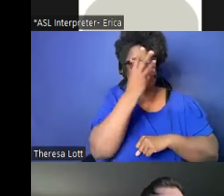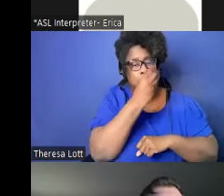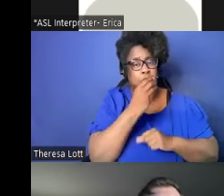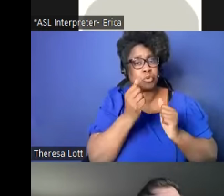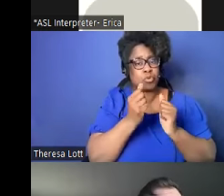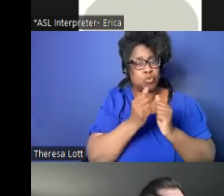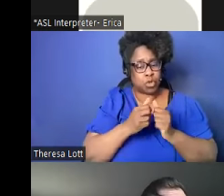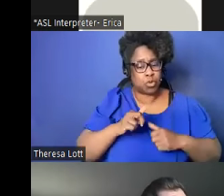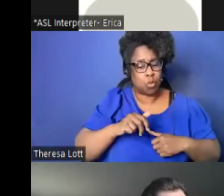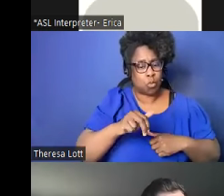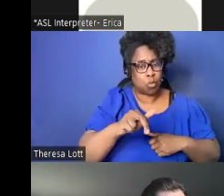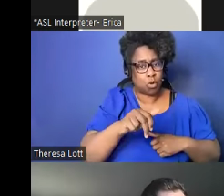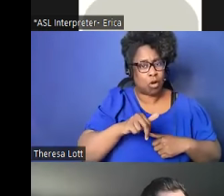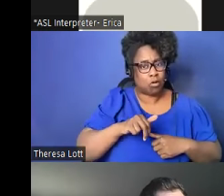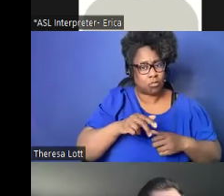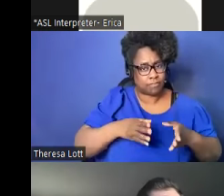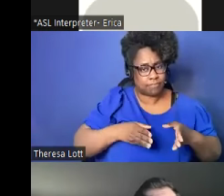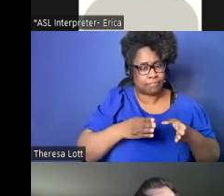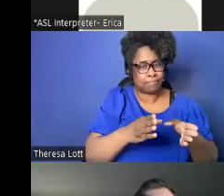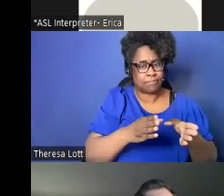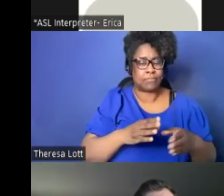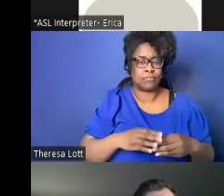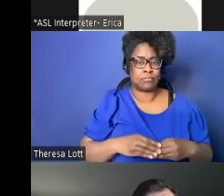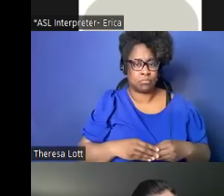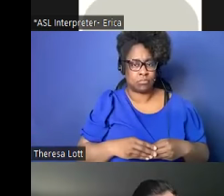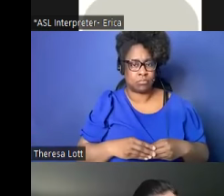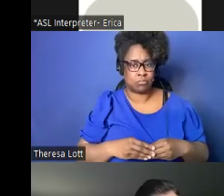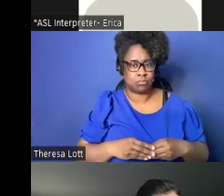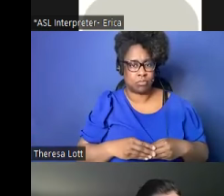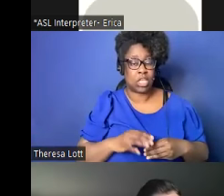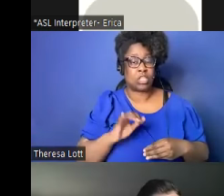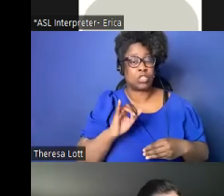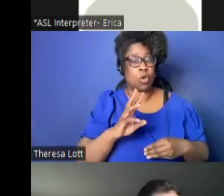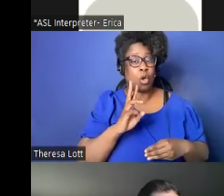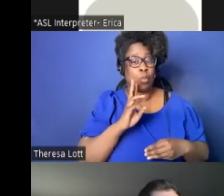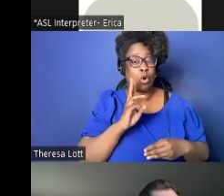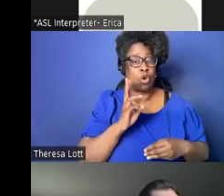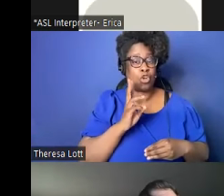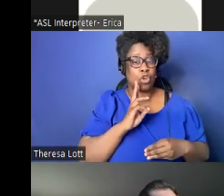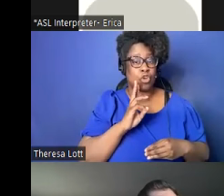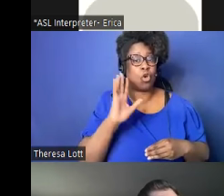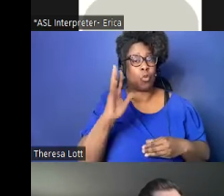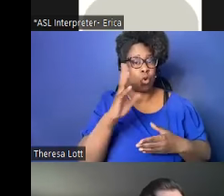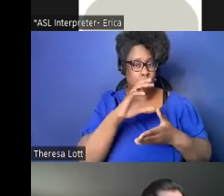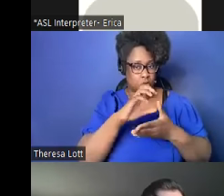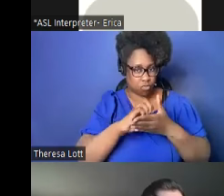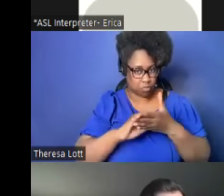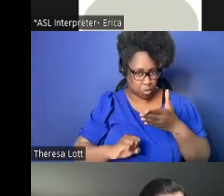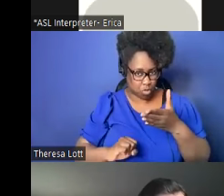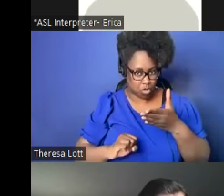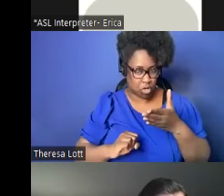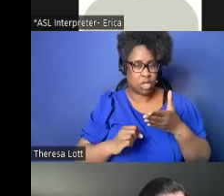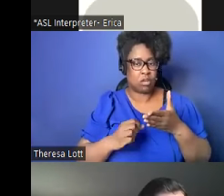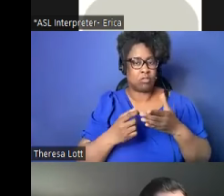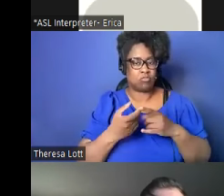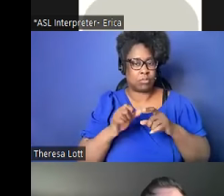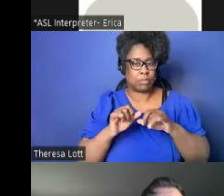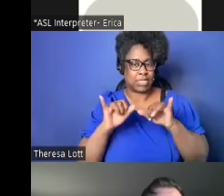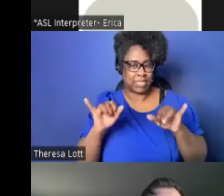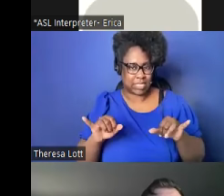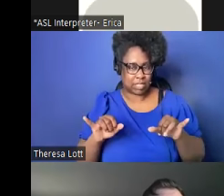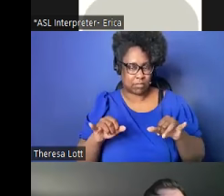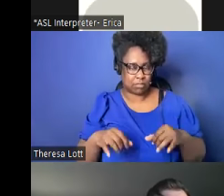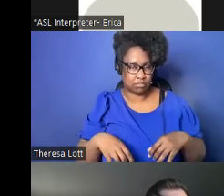etc., but overall has the impact of removing that water from the combined system, not overwhelming the current